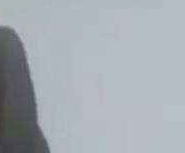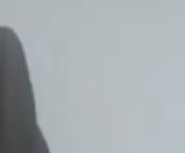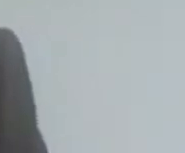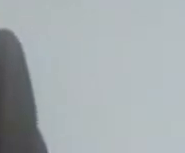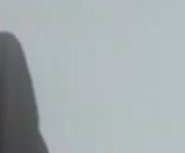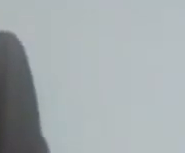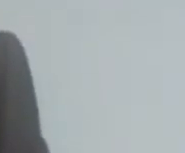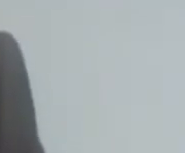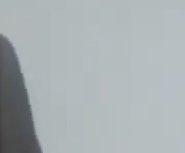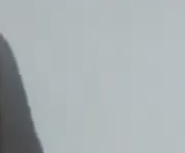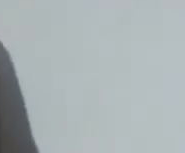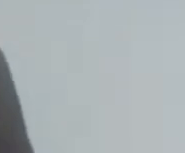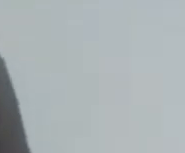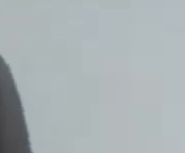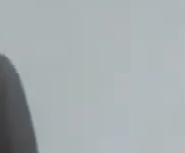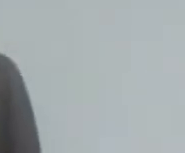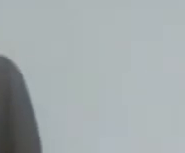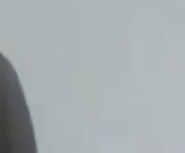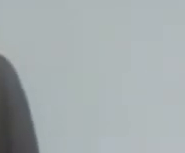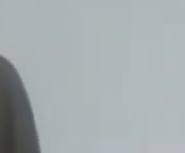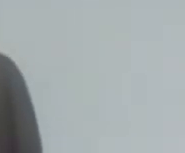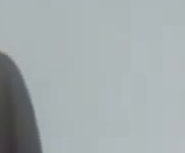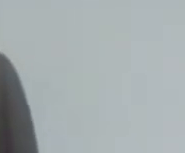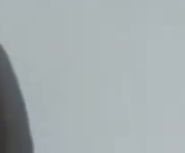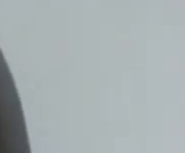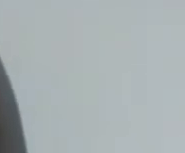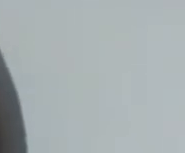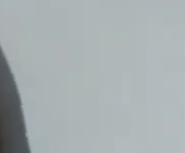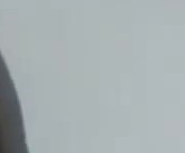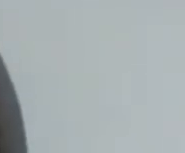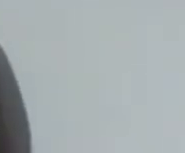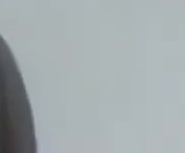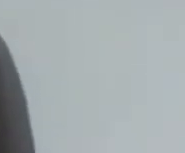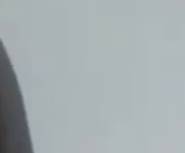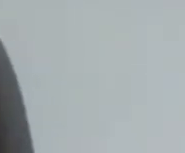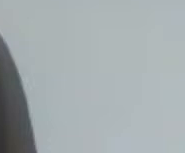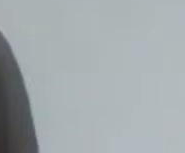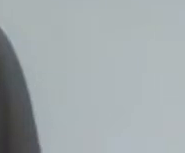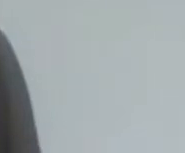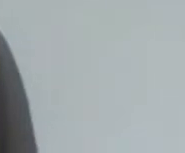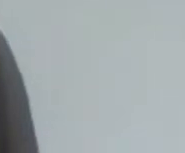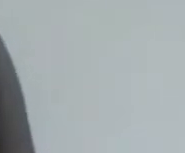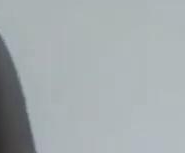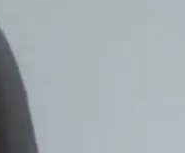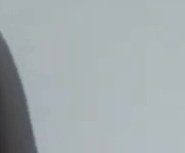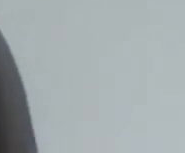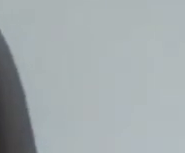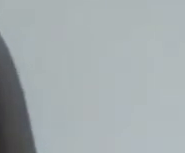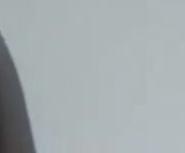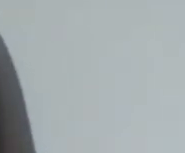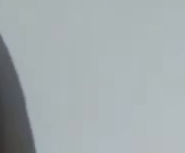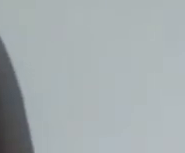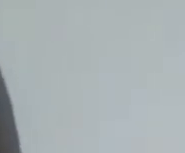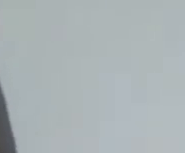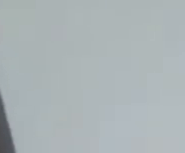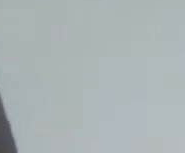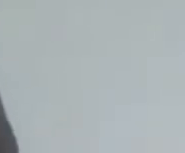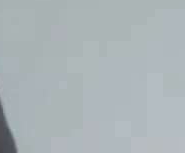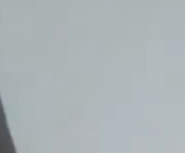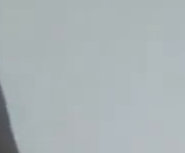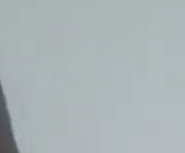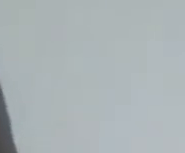Because as a congressman, I need a state that will provide effectivity to these